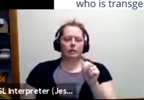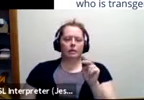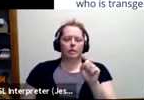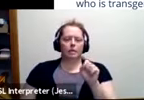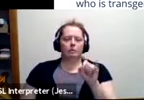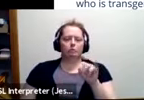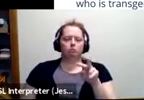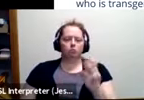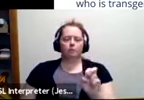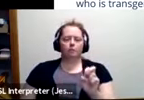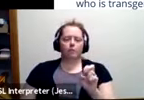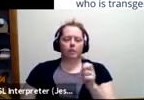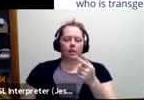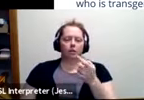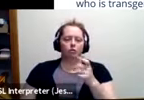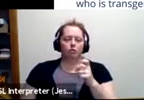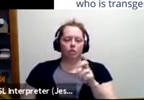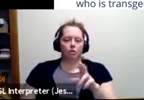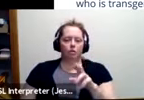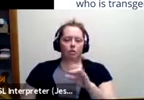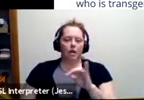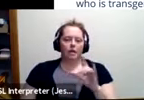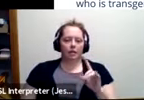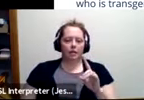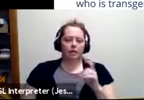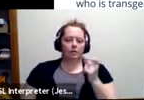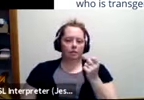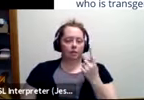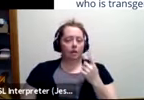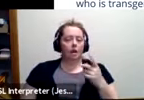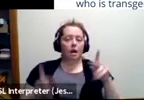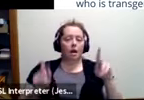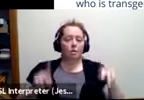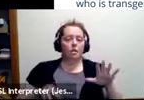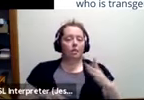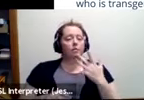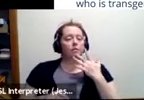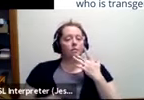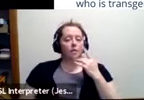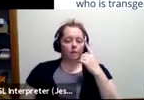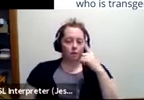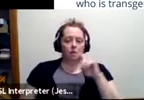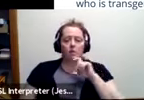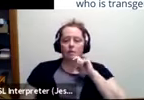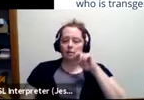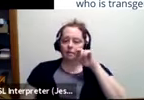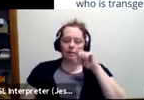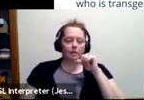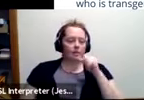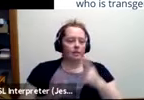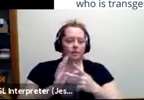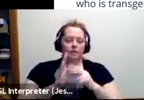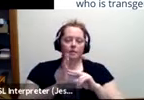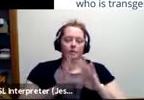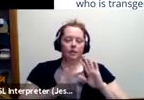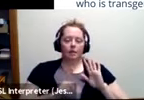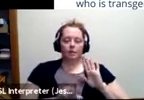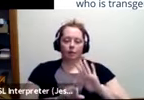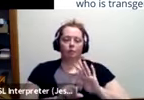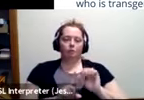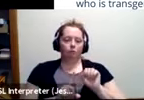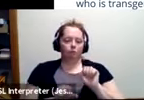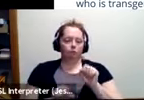orientation. And likewise, the gender of someone's partner does not dictate their sexual orientation. And I'll use my lived experience